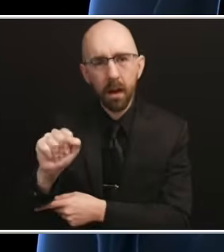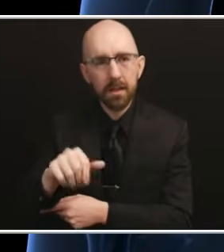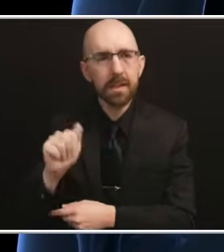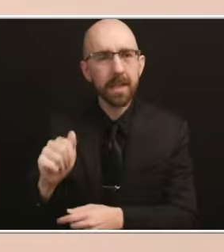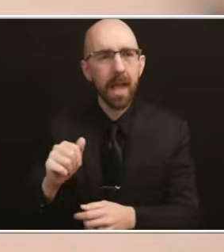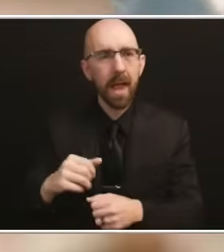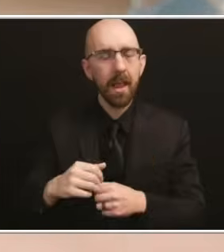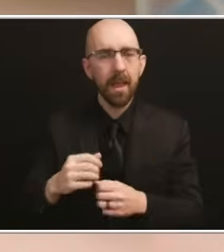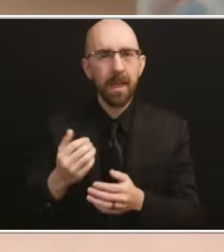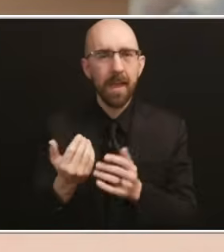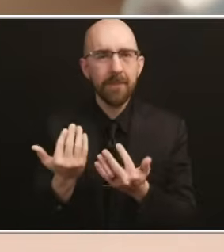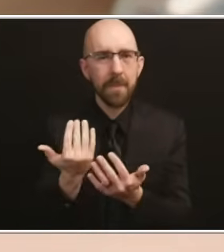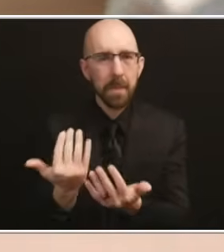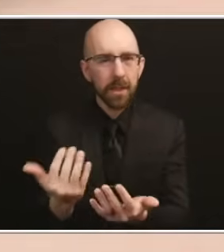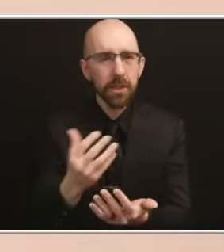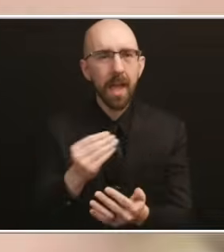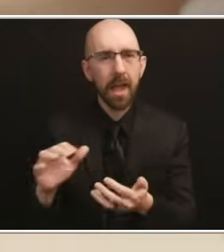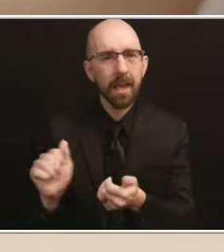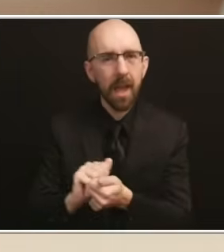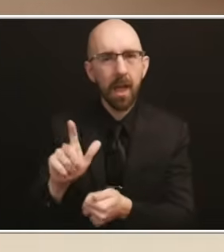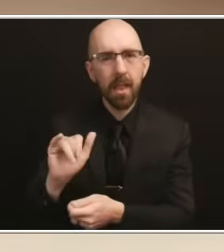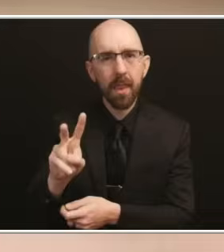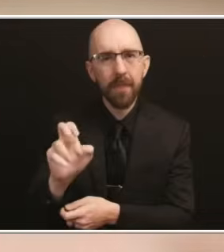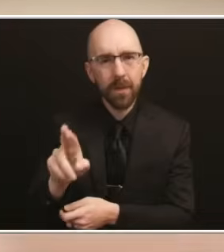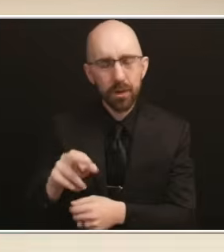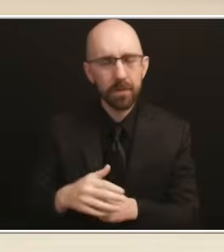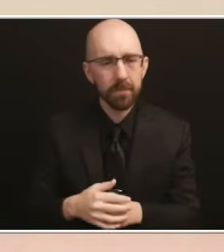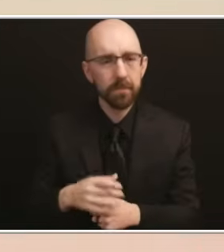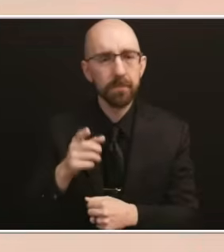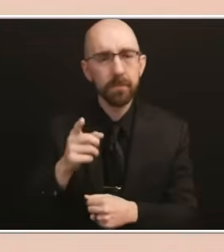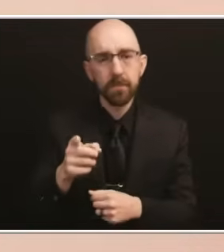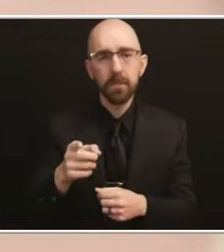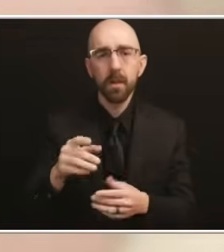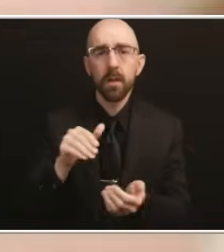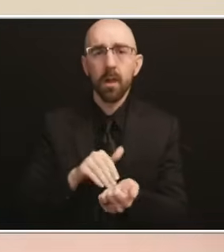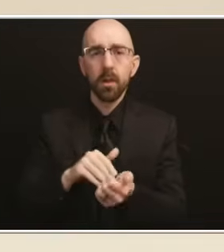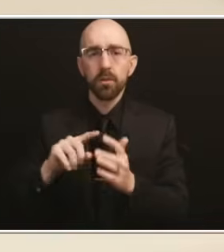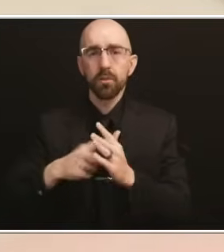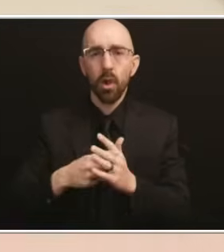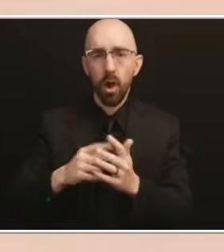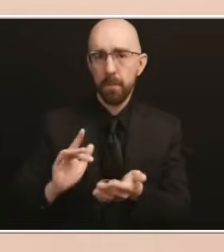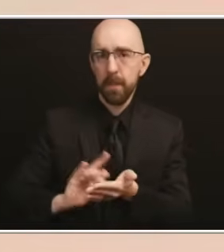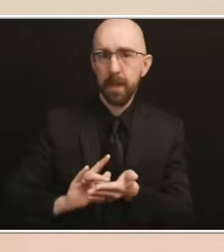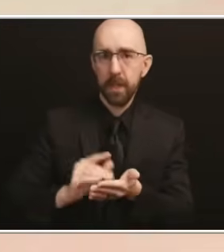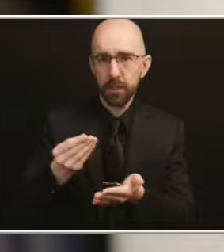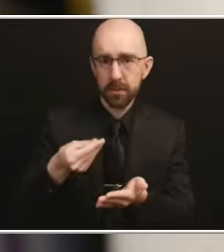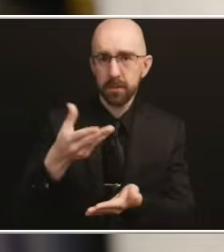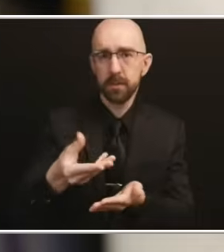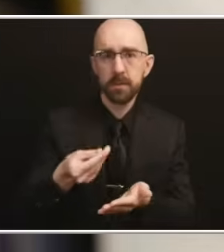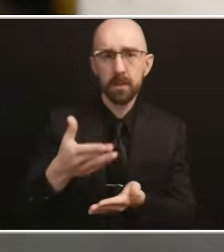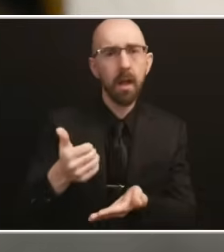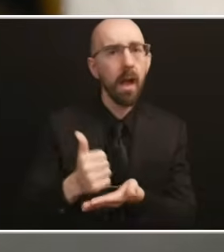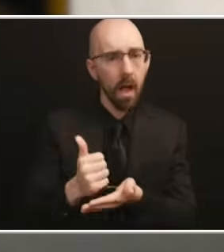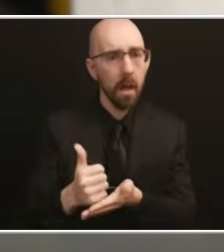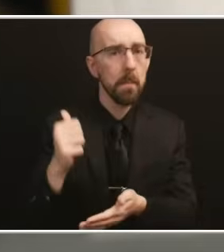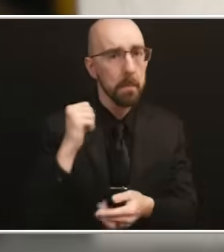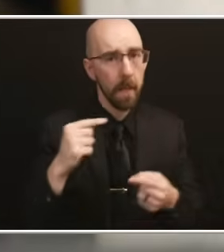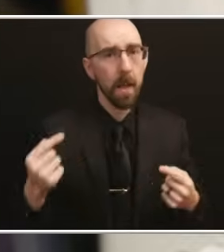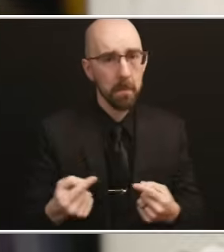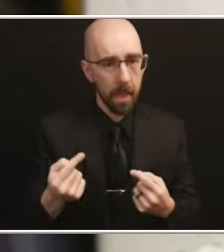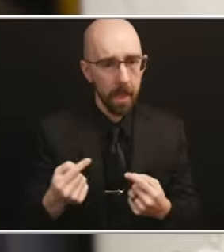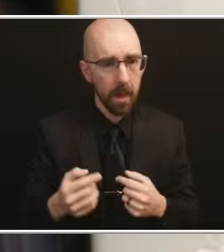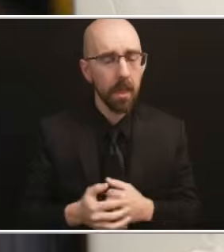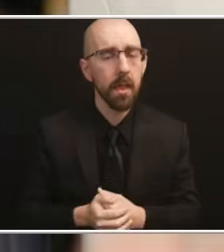liver. Doctors started Christina on medication. It helped the back pain, but